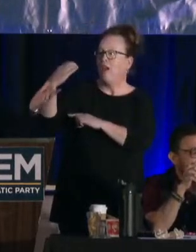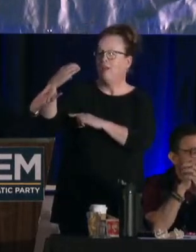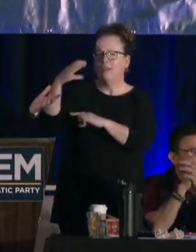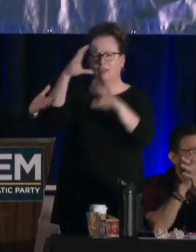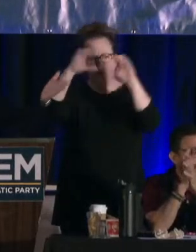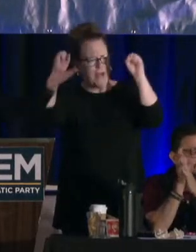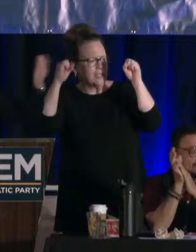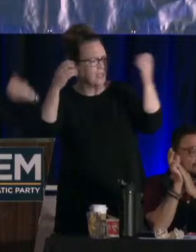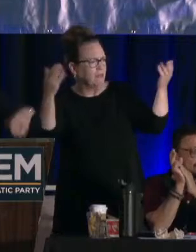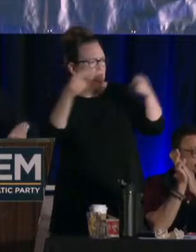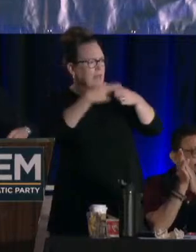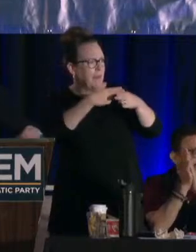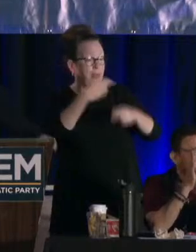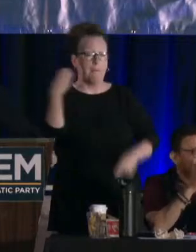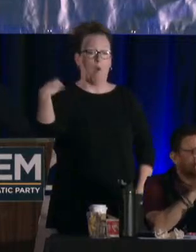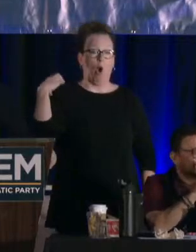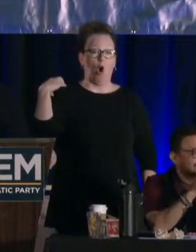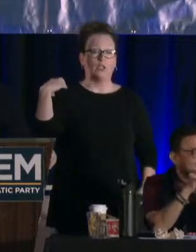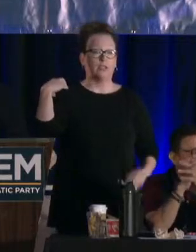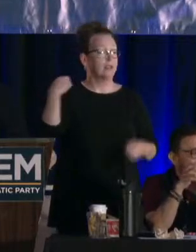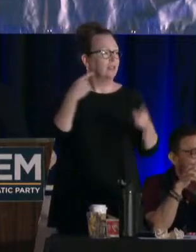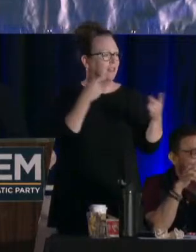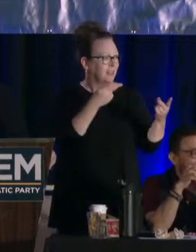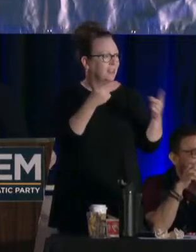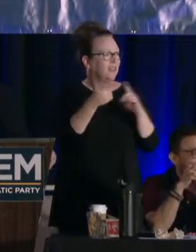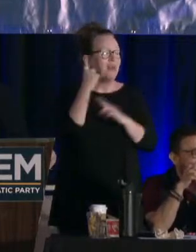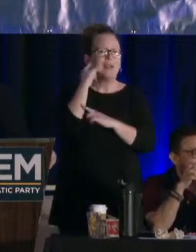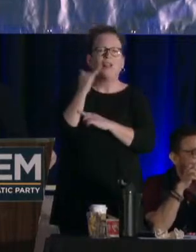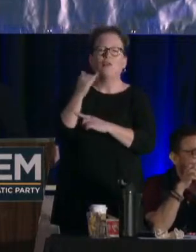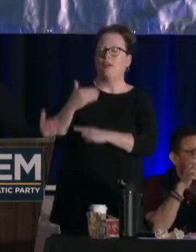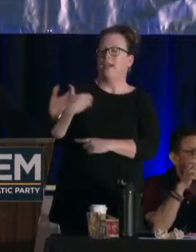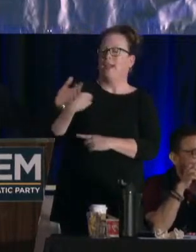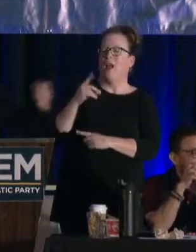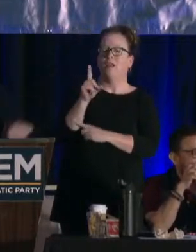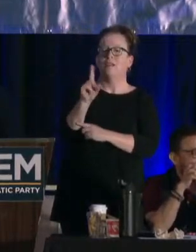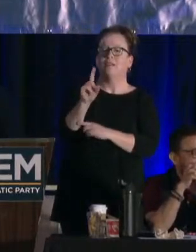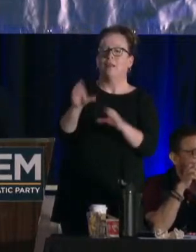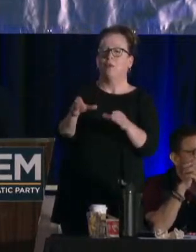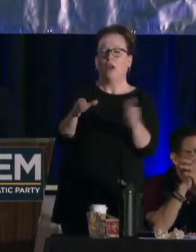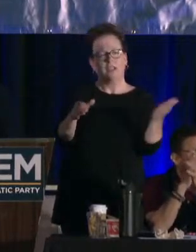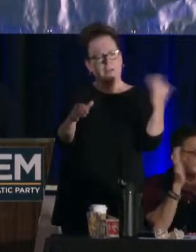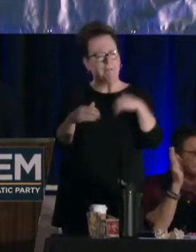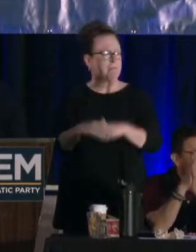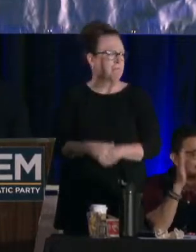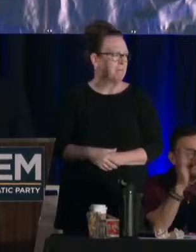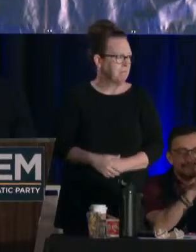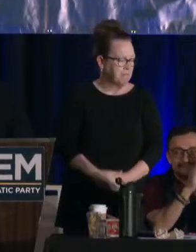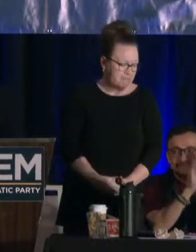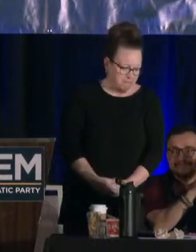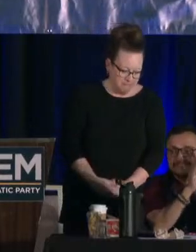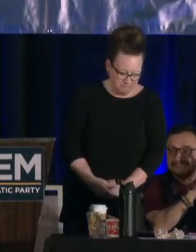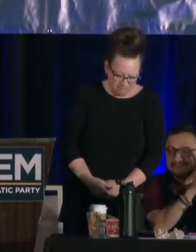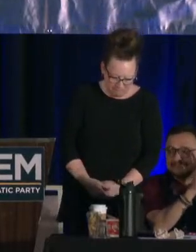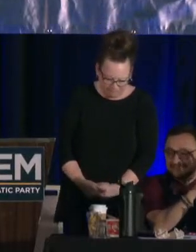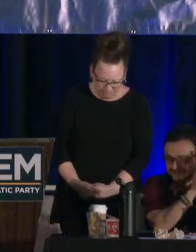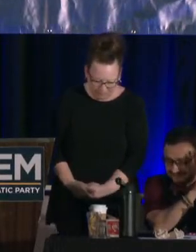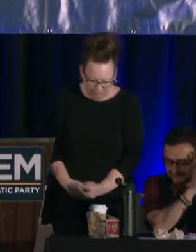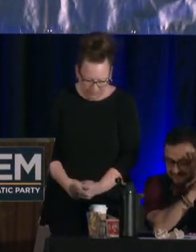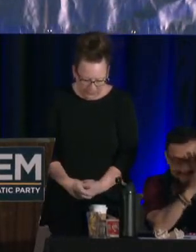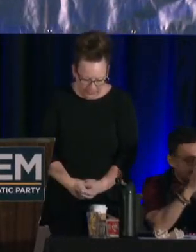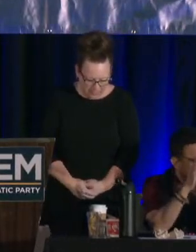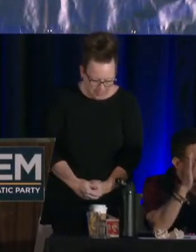president, the boss of the California Young Democrats, Gio Chavez. Let's give him a big, big round of applause.